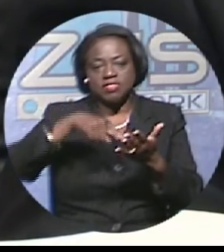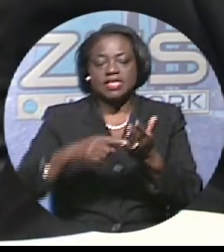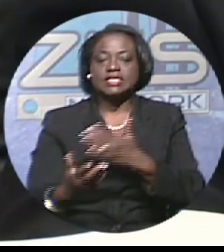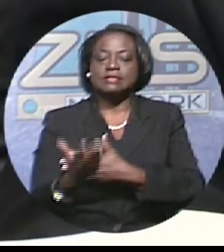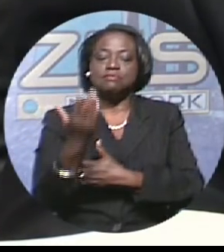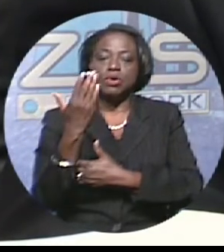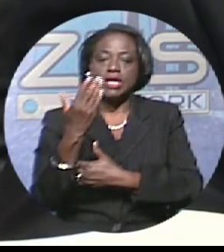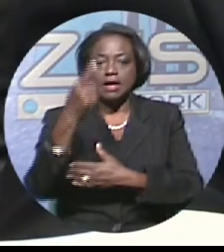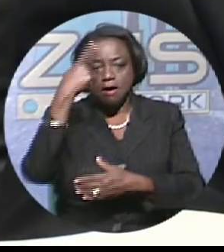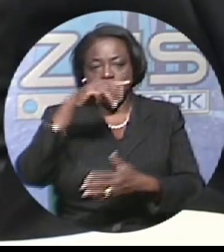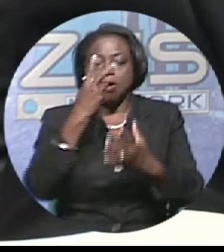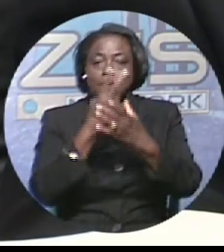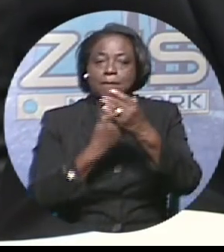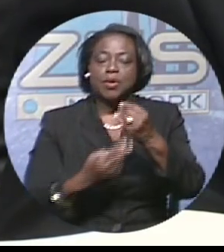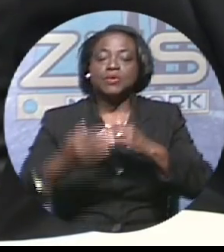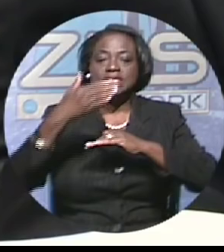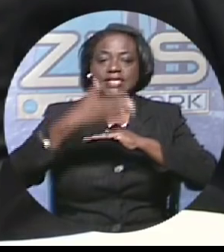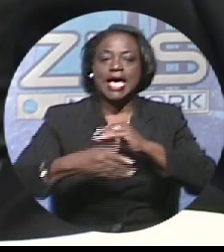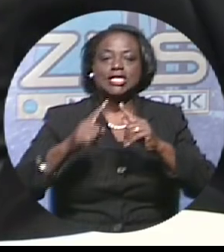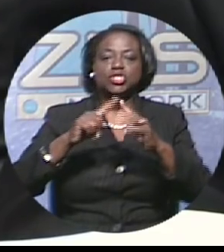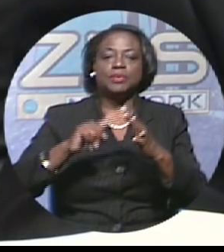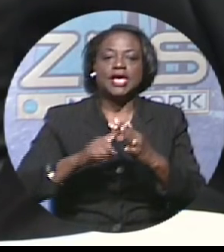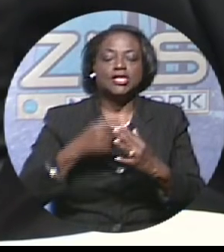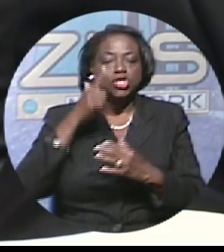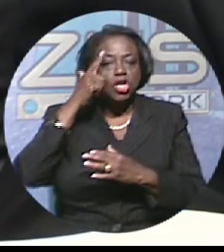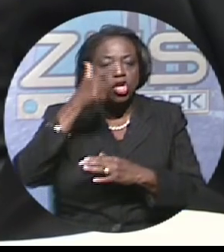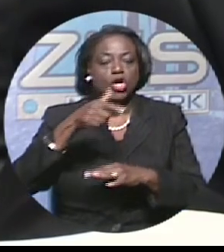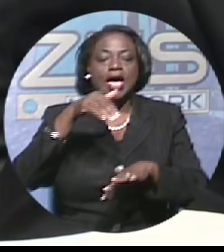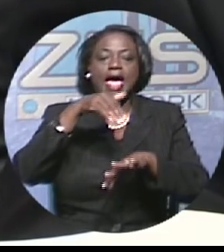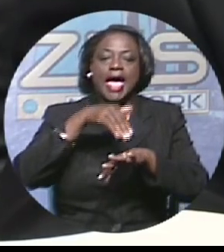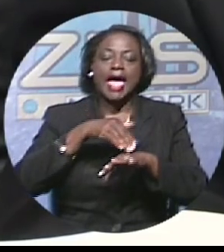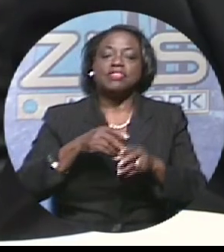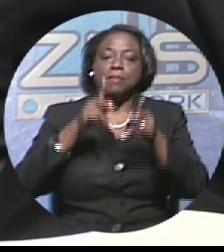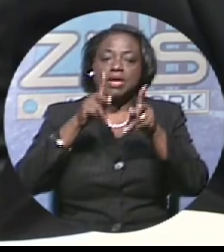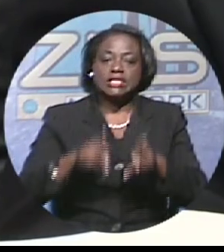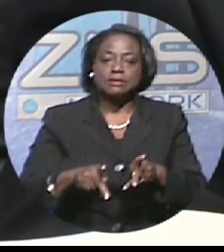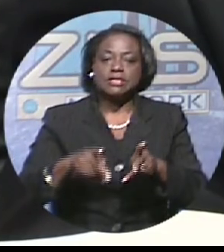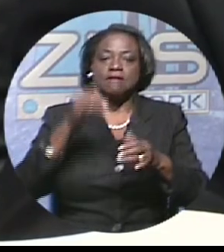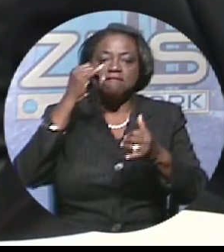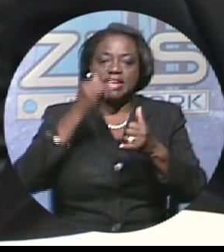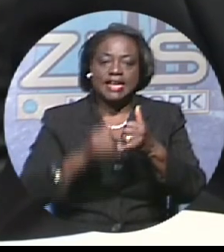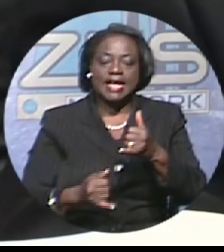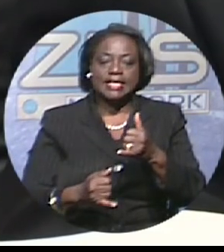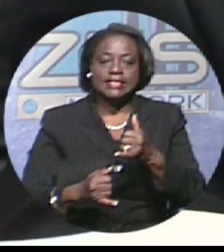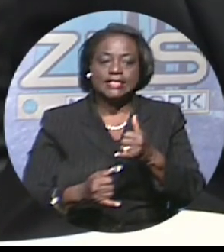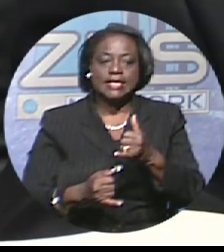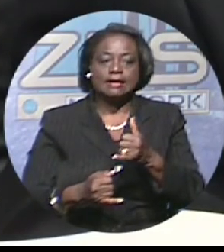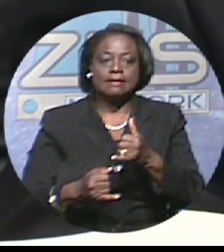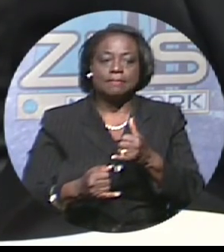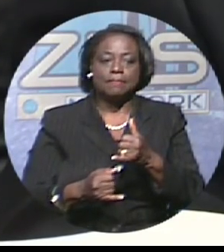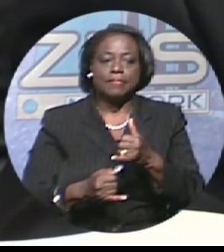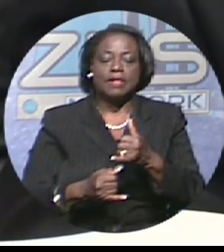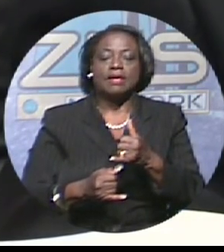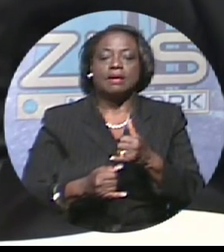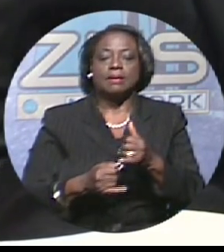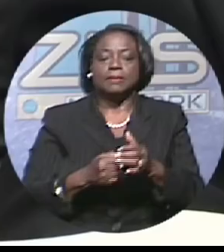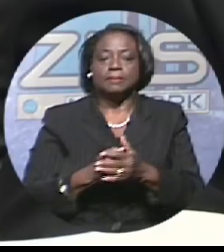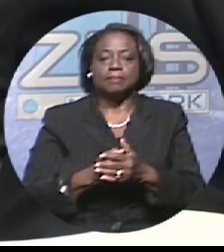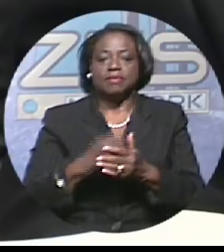for both sides to begin to look at the possibility of finalizing all of the outstanding matters of the collective bargaining